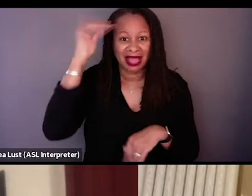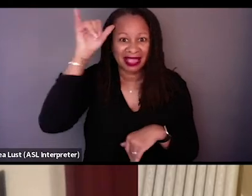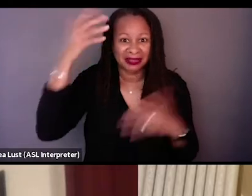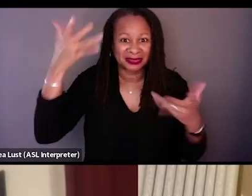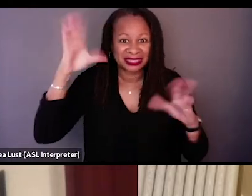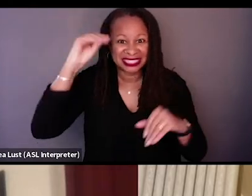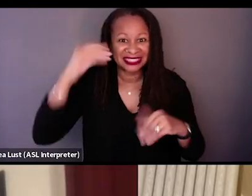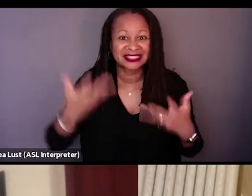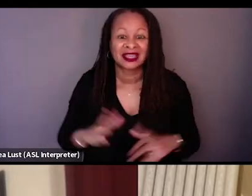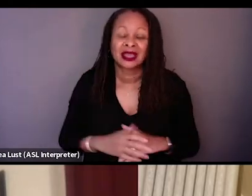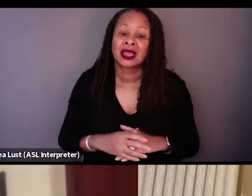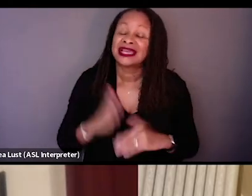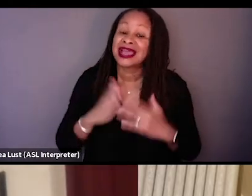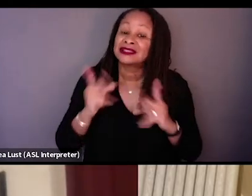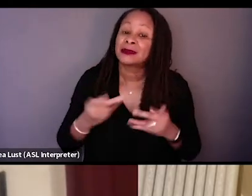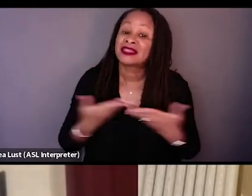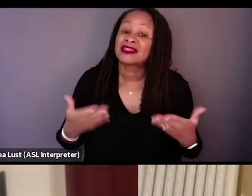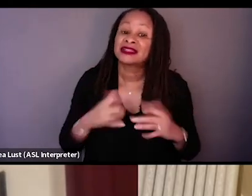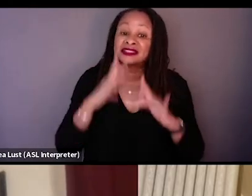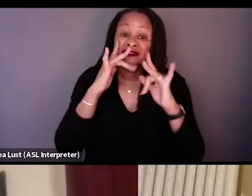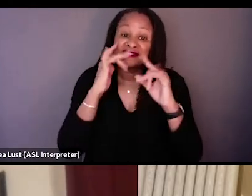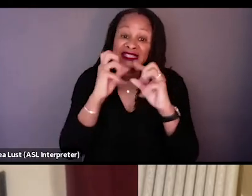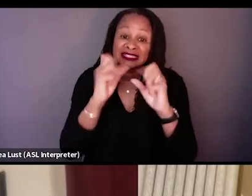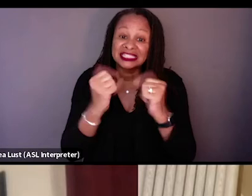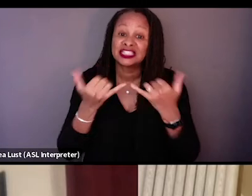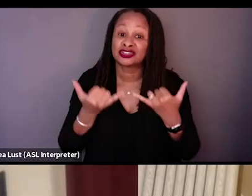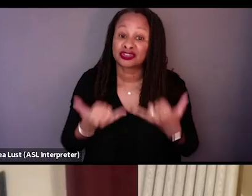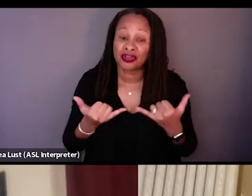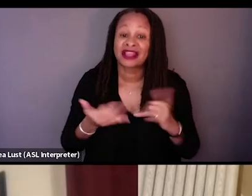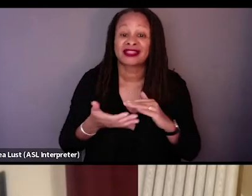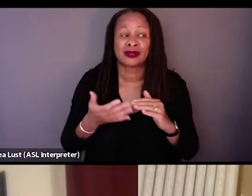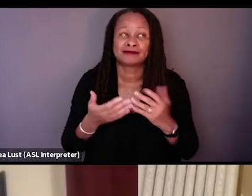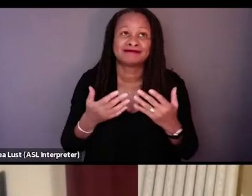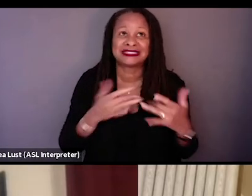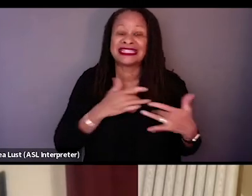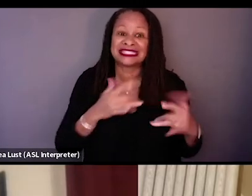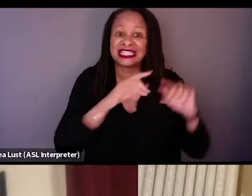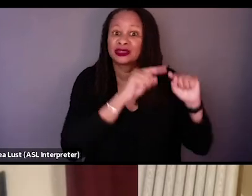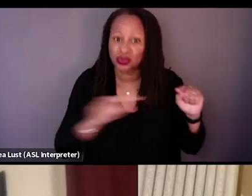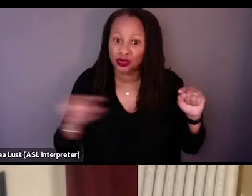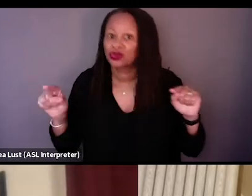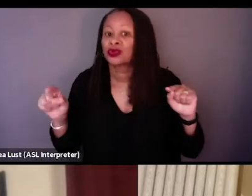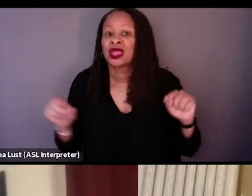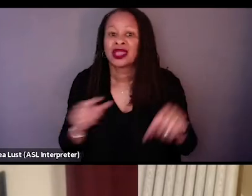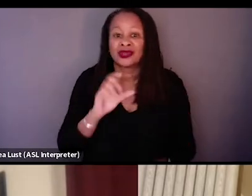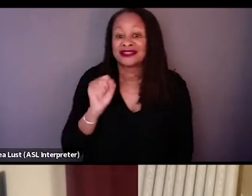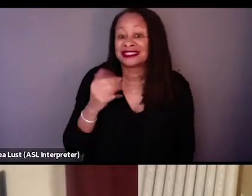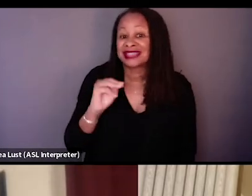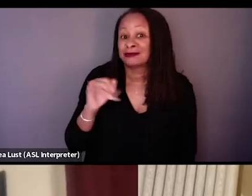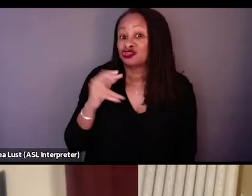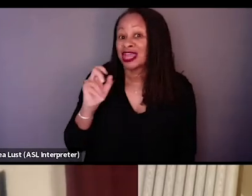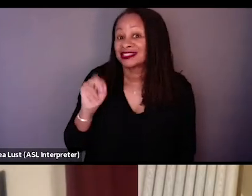It's this thing that ends up being this fascinating current that runs throughout the movie. We have Sam Jackson and Lawrence Fishburne